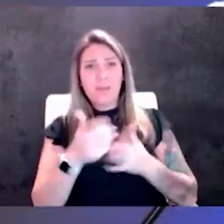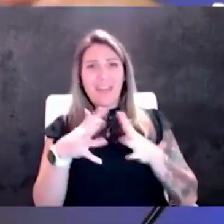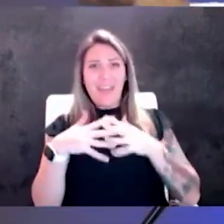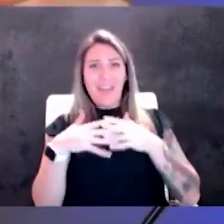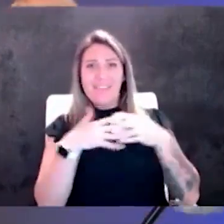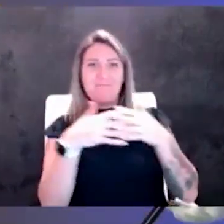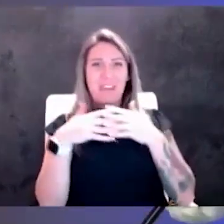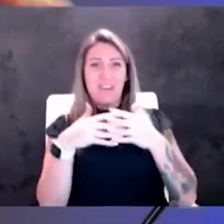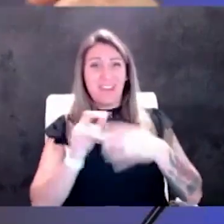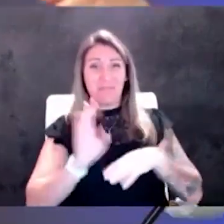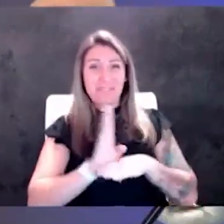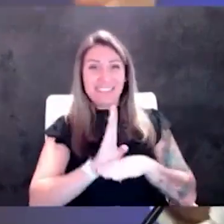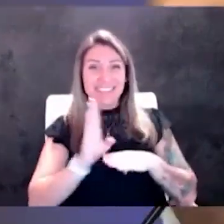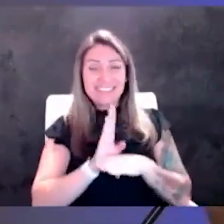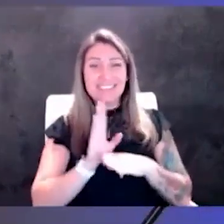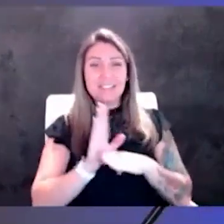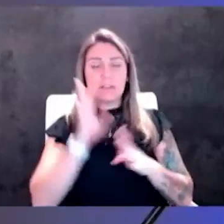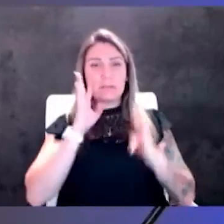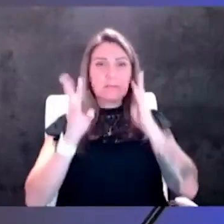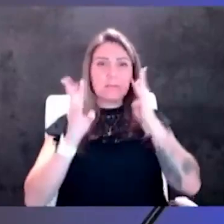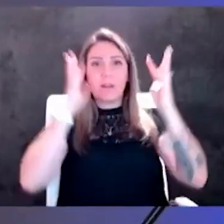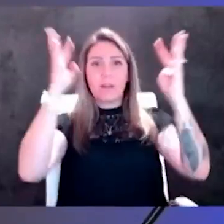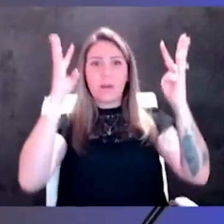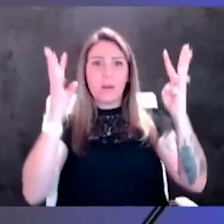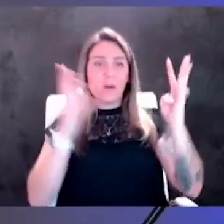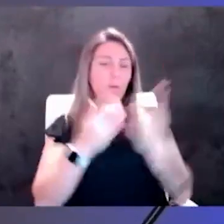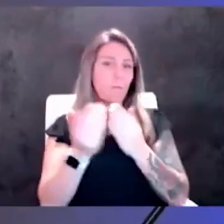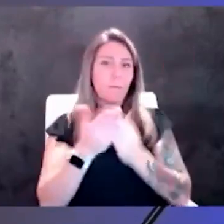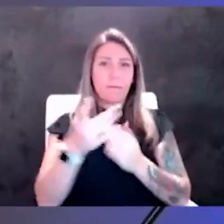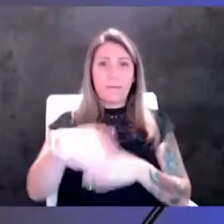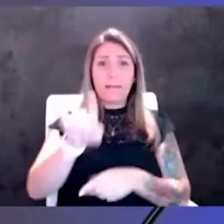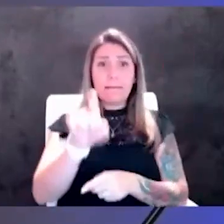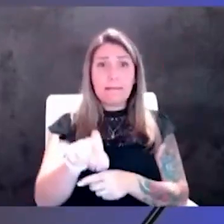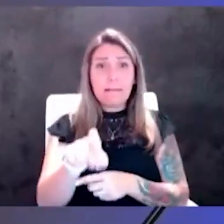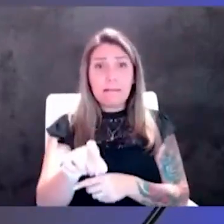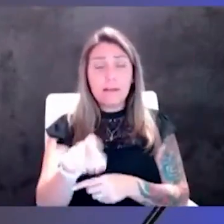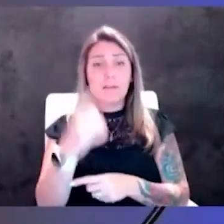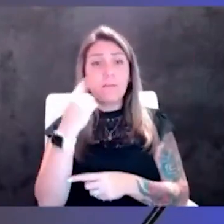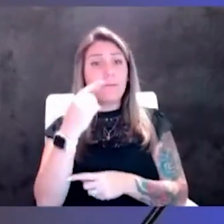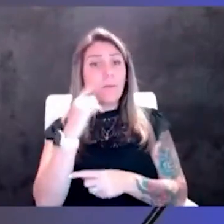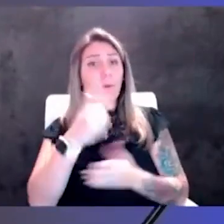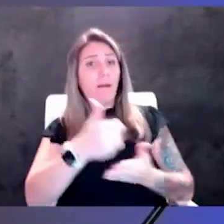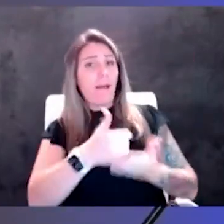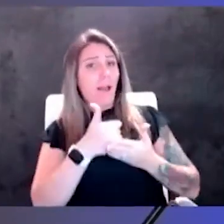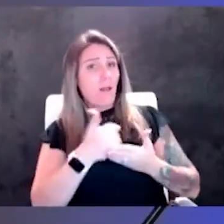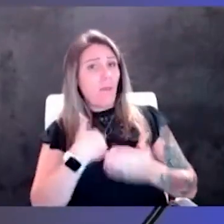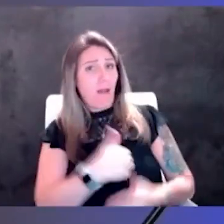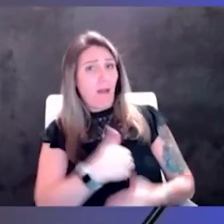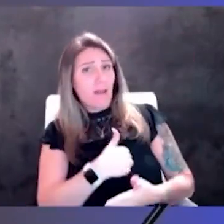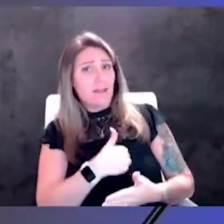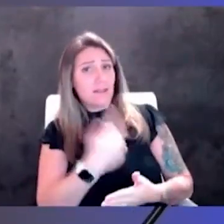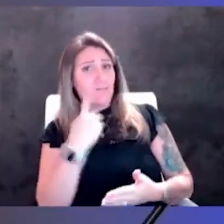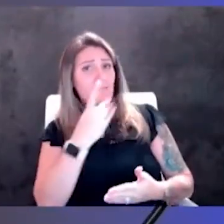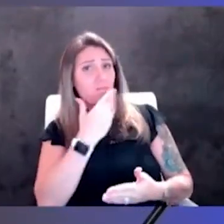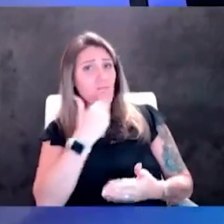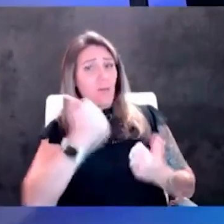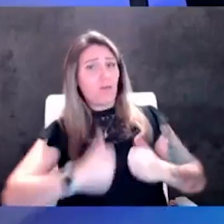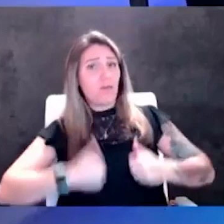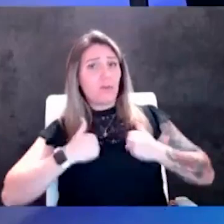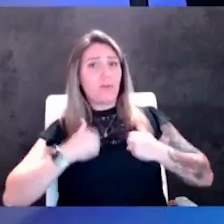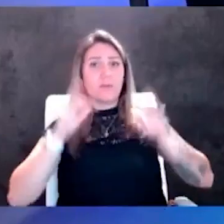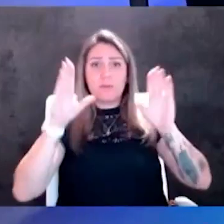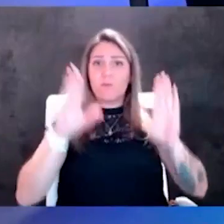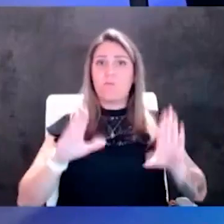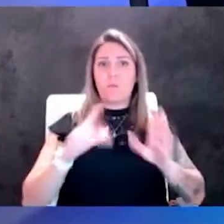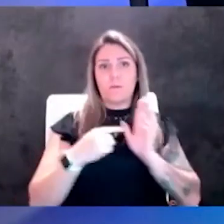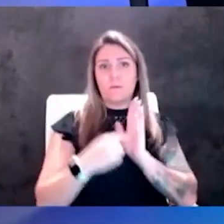actually to come up with what they need to do to help us live better lives. And I think it's a great example. I know government takes